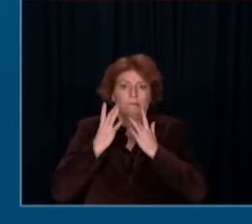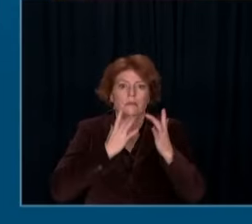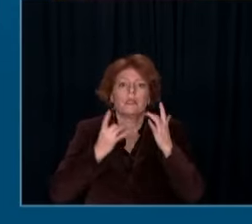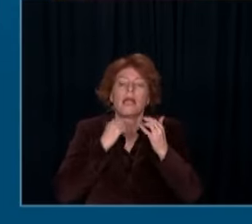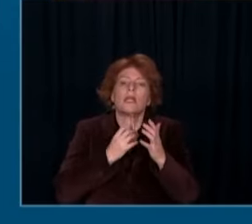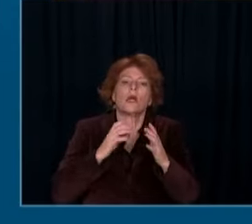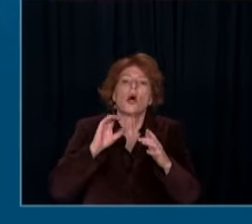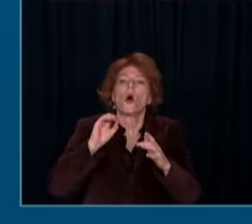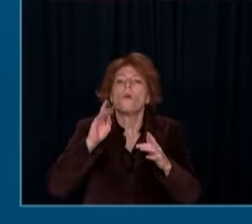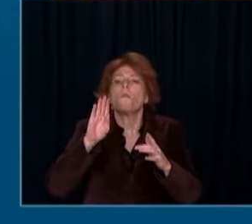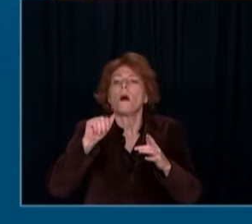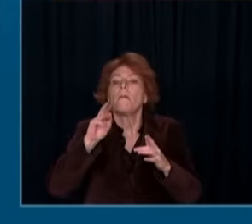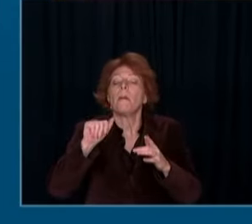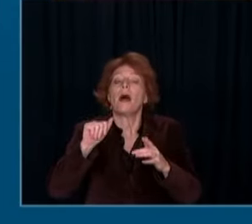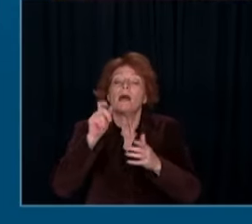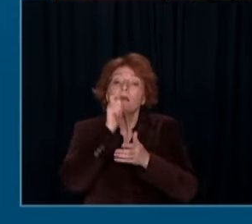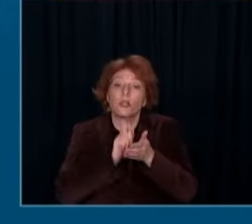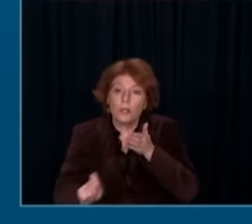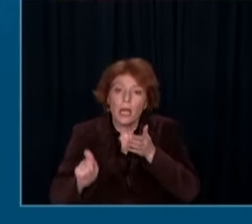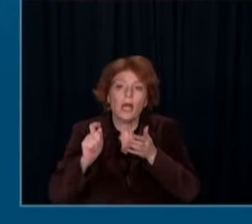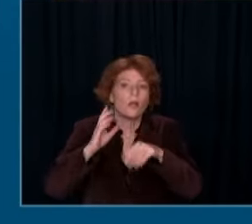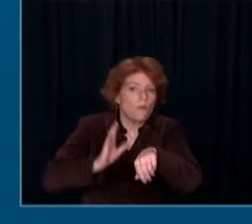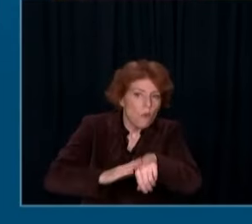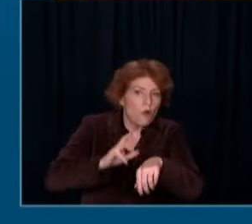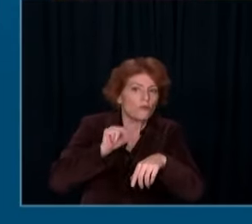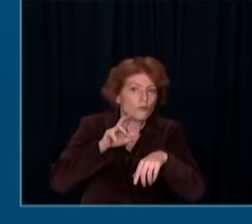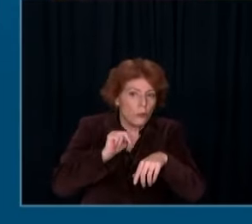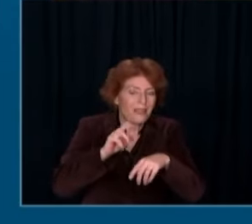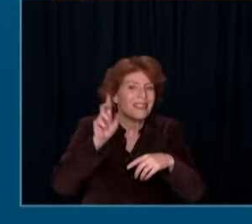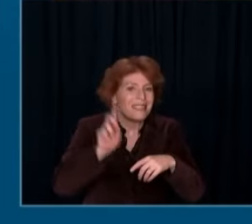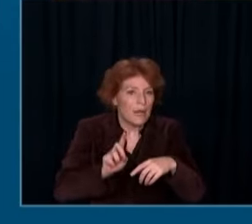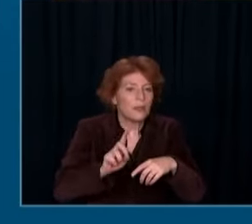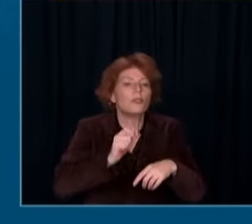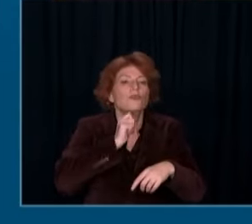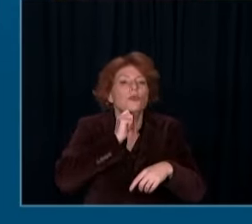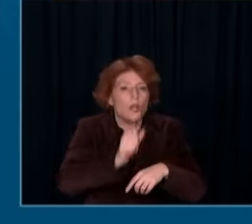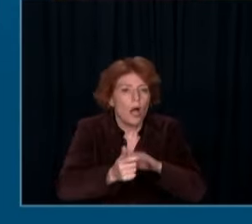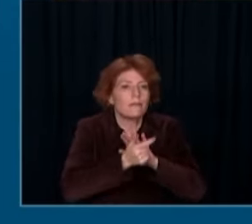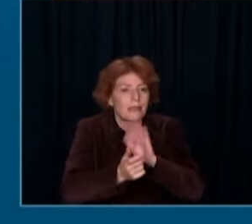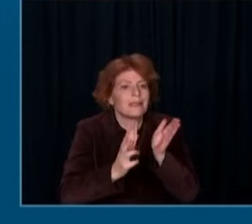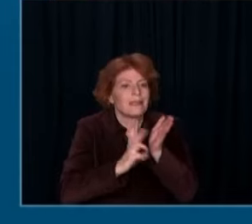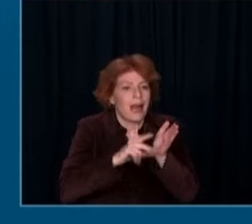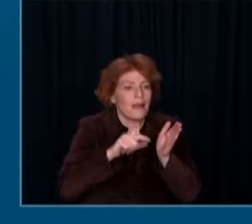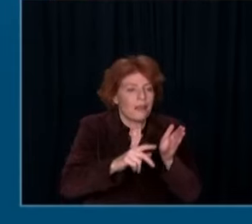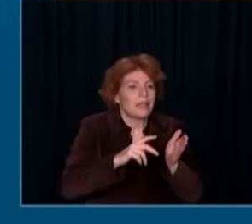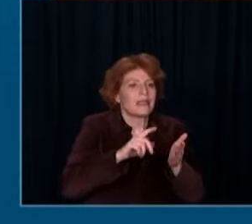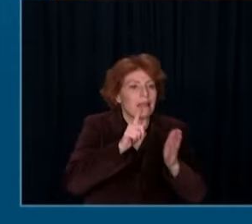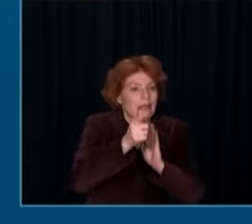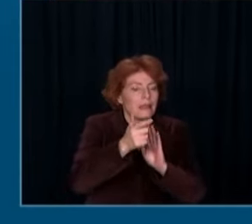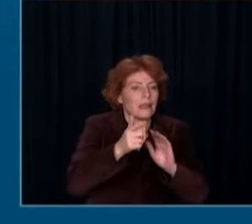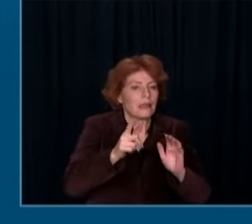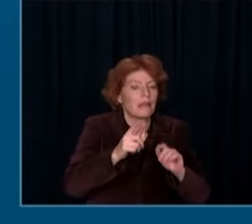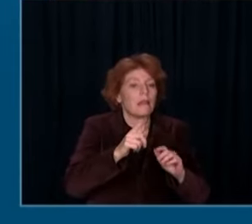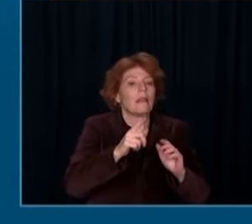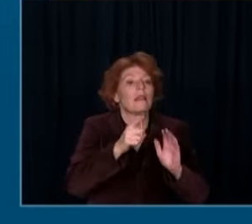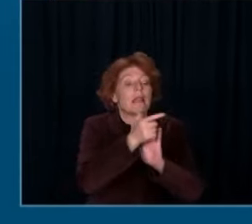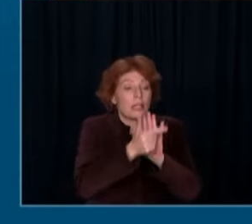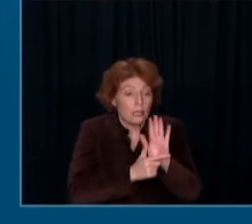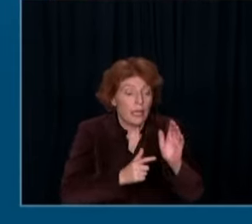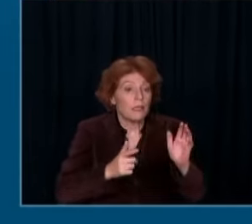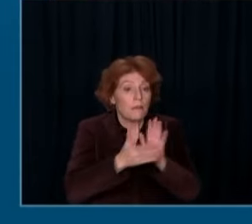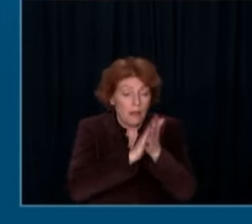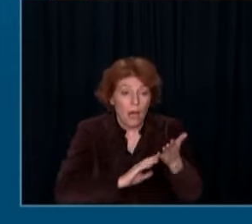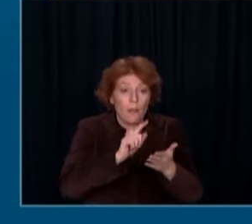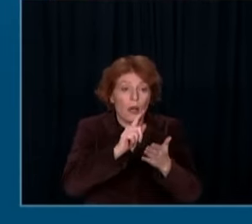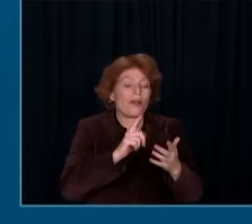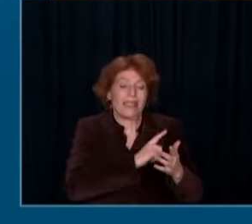Obama's Treasury Secretary warned Ruben Gallego and the Democrats, do not sign this piece of legislation into law or it